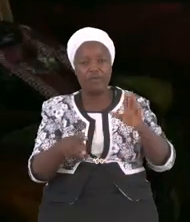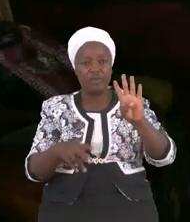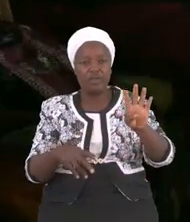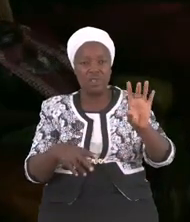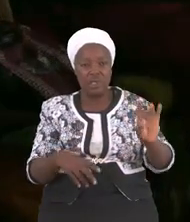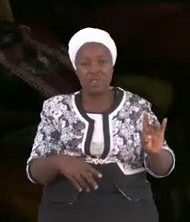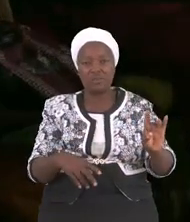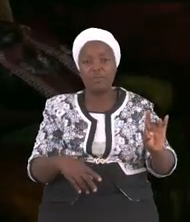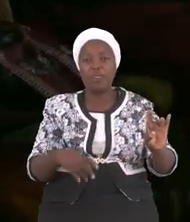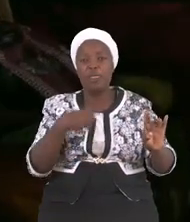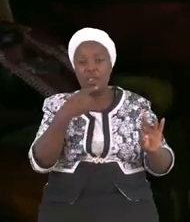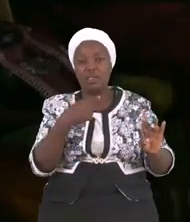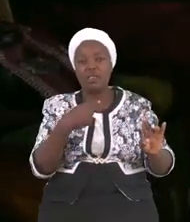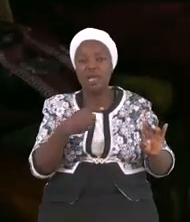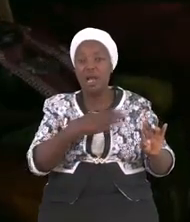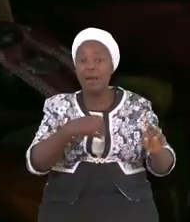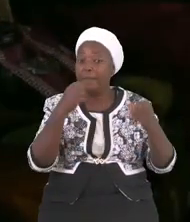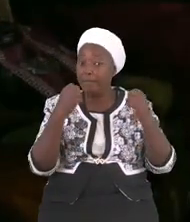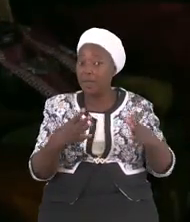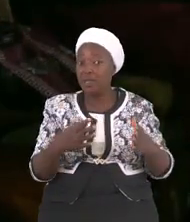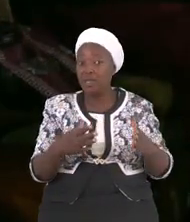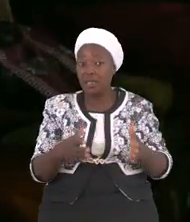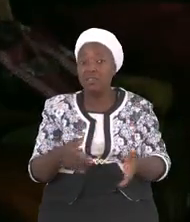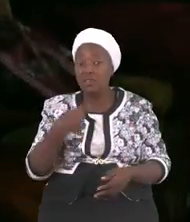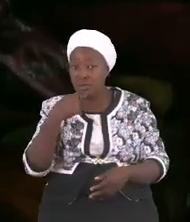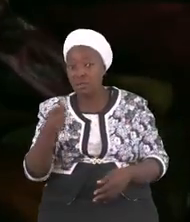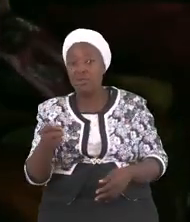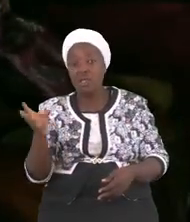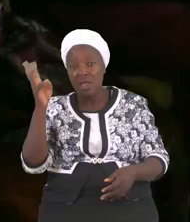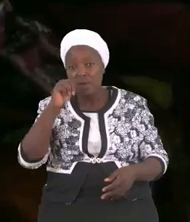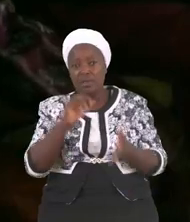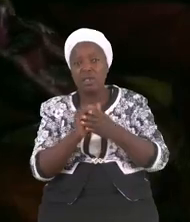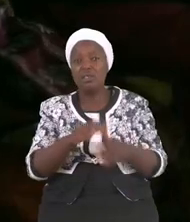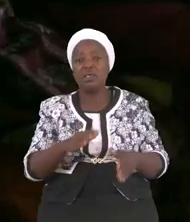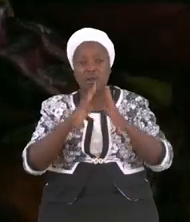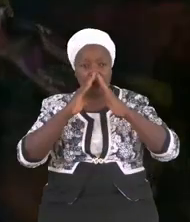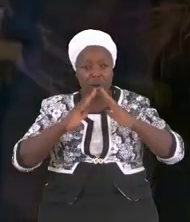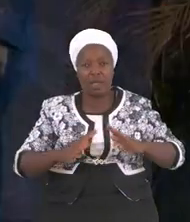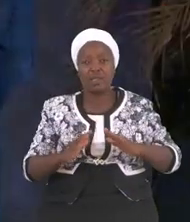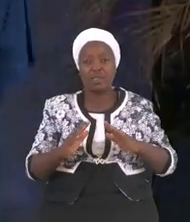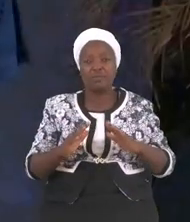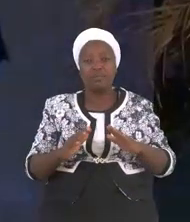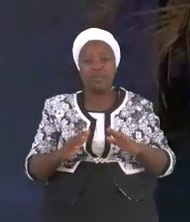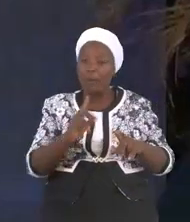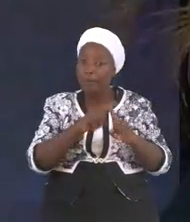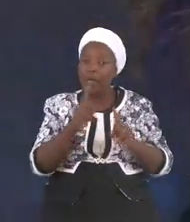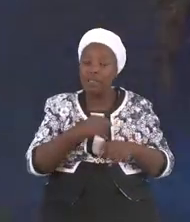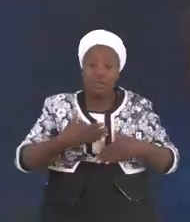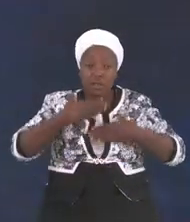it says, and many charged him that he should hold his peace, but he cried